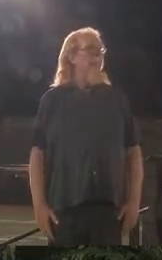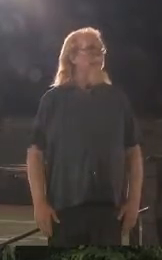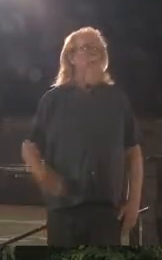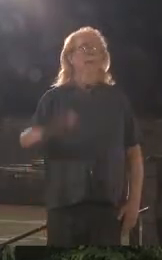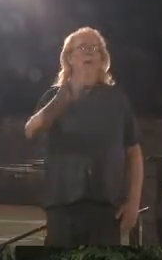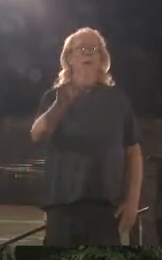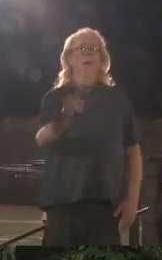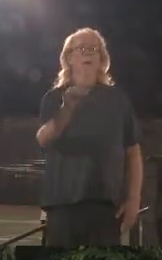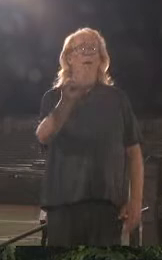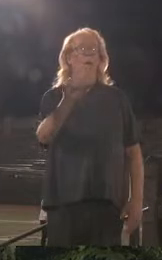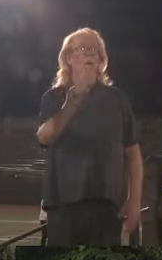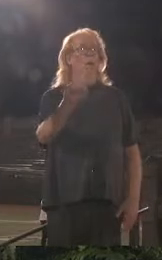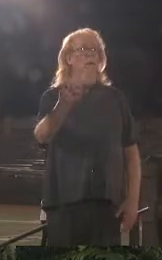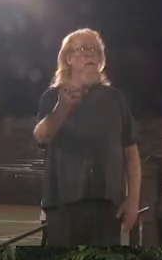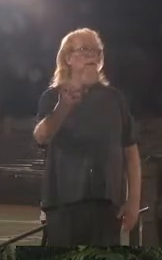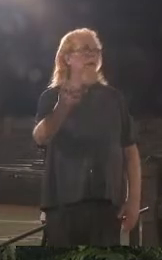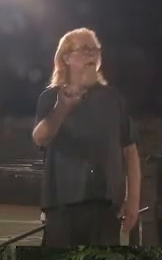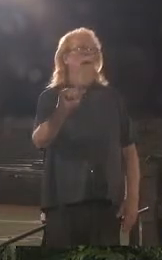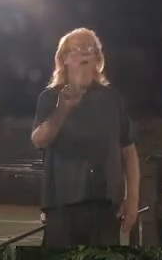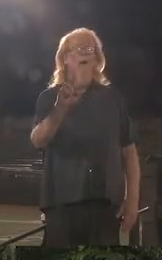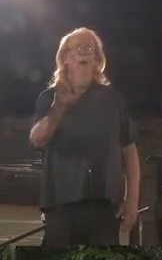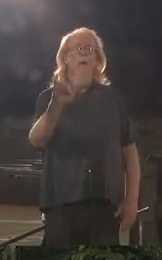Jose Arriaga Jr.